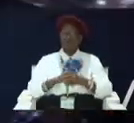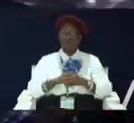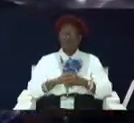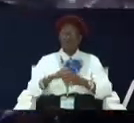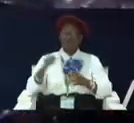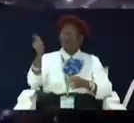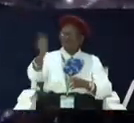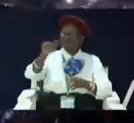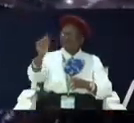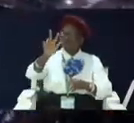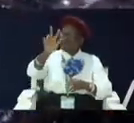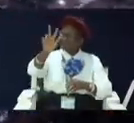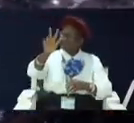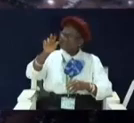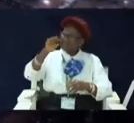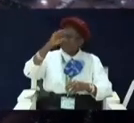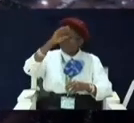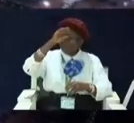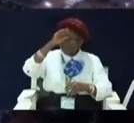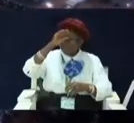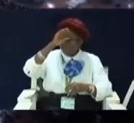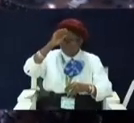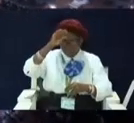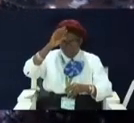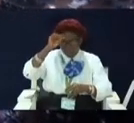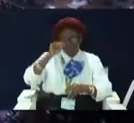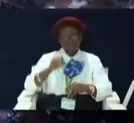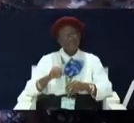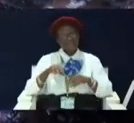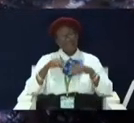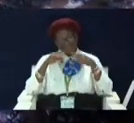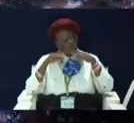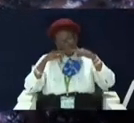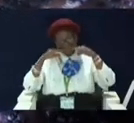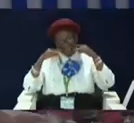13 boys. ọmọkùnrin mẹ́tàlá.